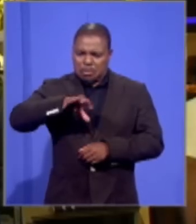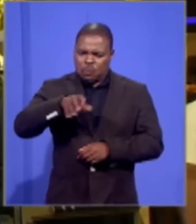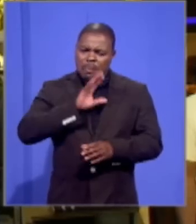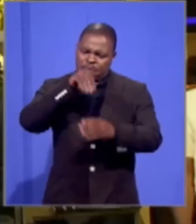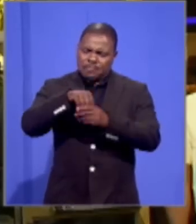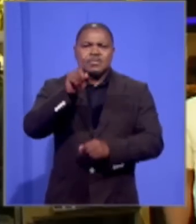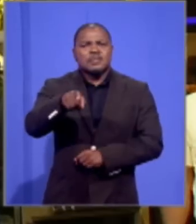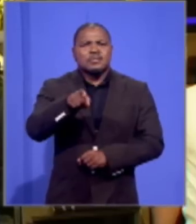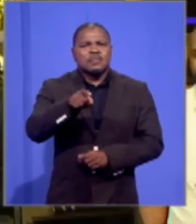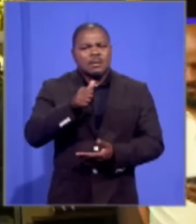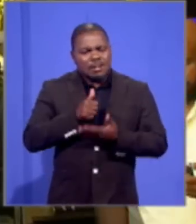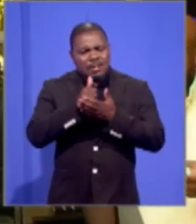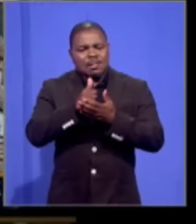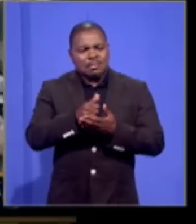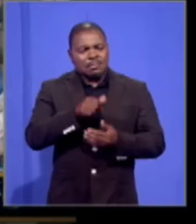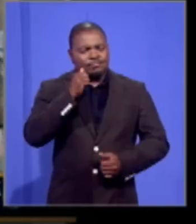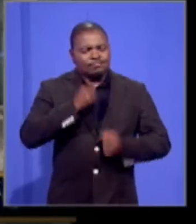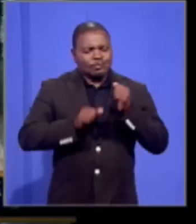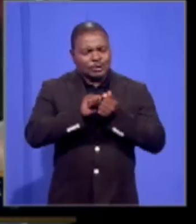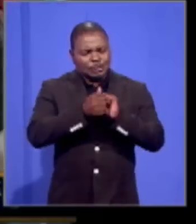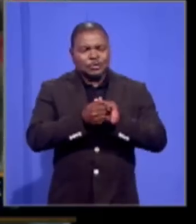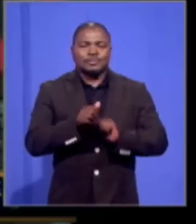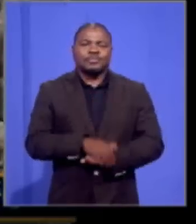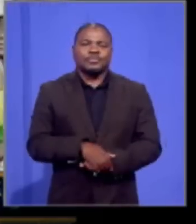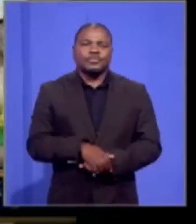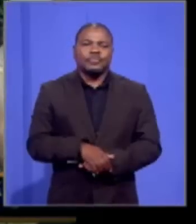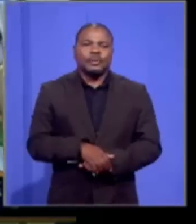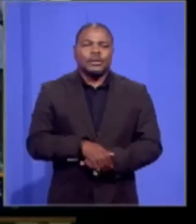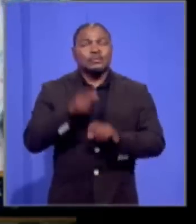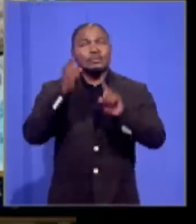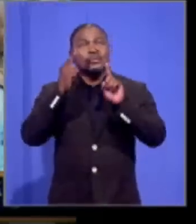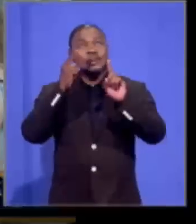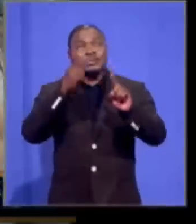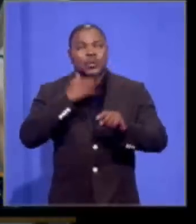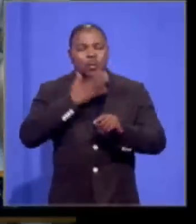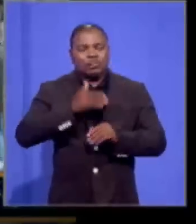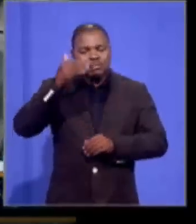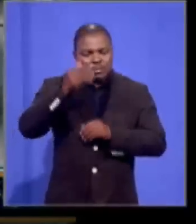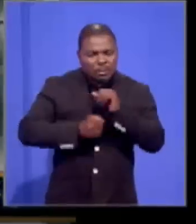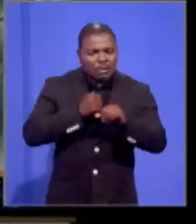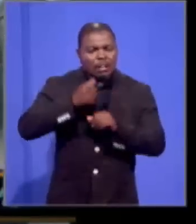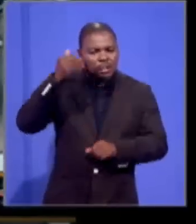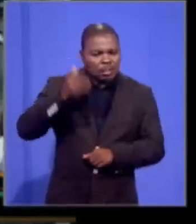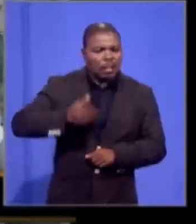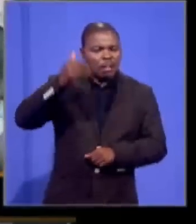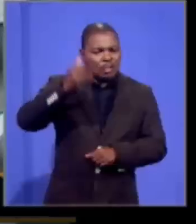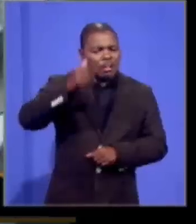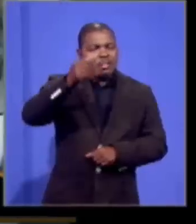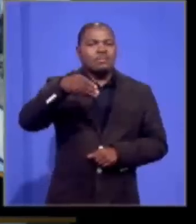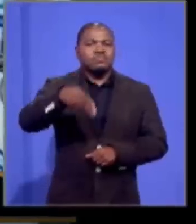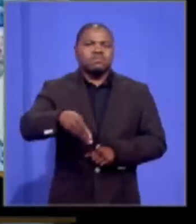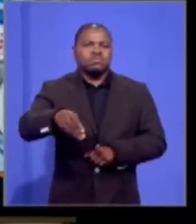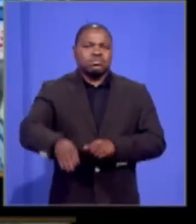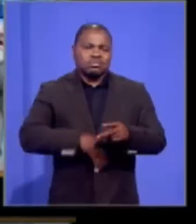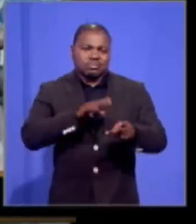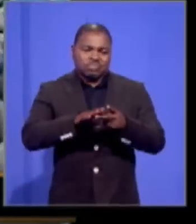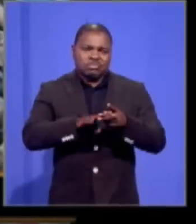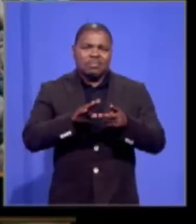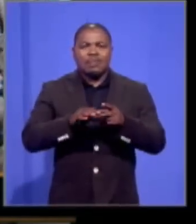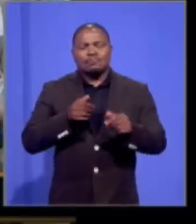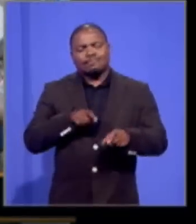part or re develop athletics. Maikemišetšo ke go swara lebelo le ngwaga le ngwaga gomme le swanetše go